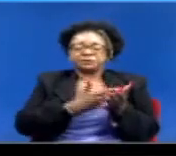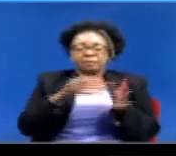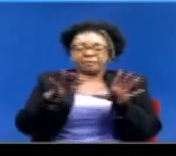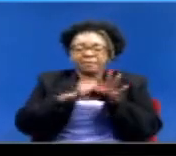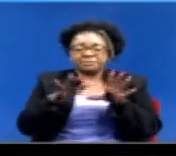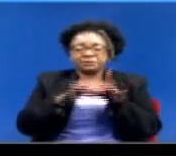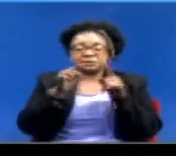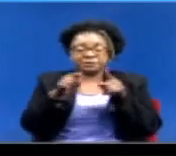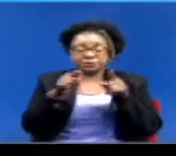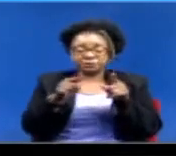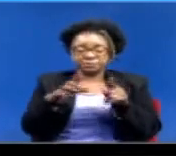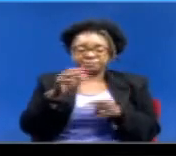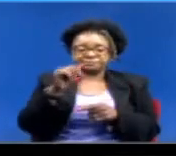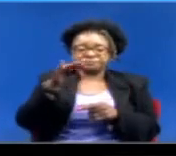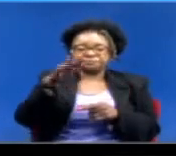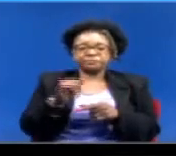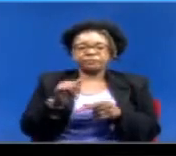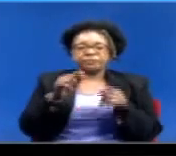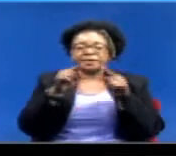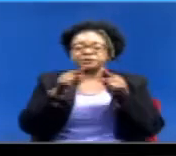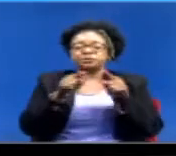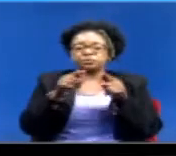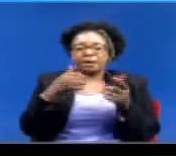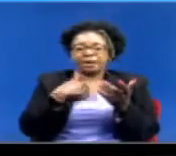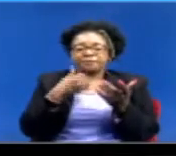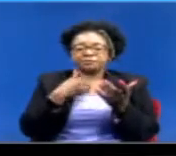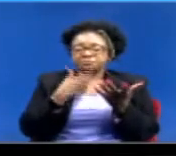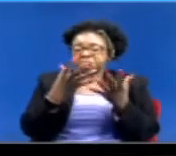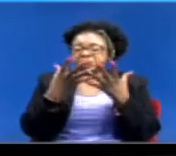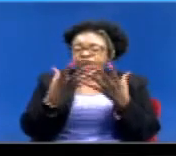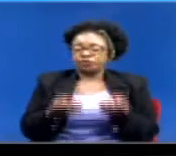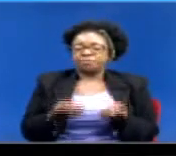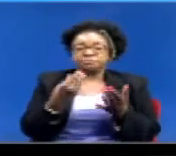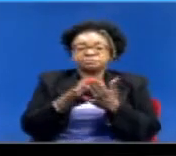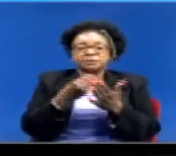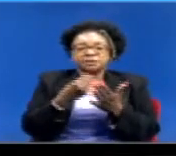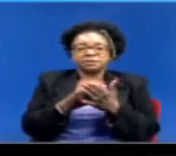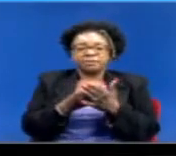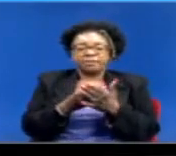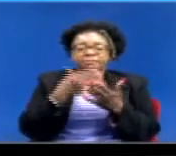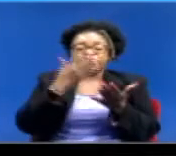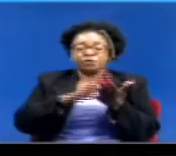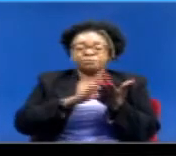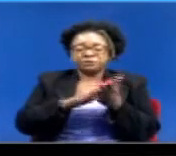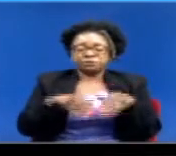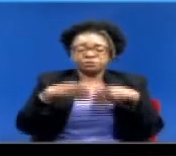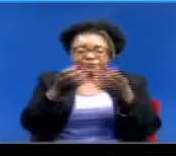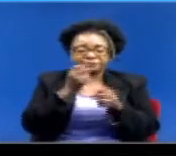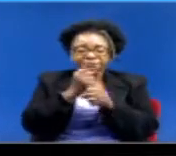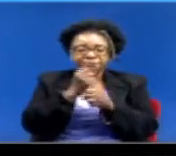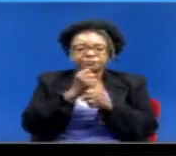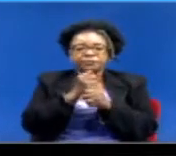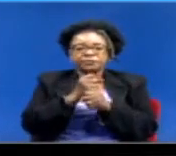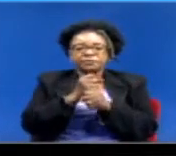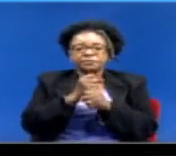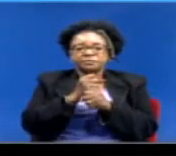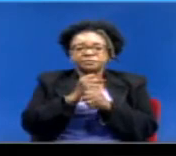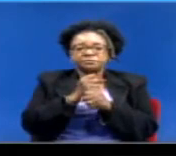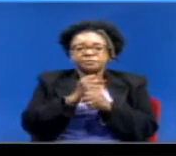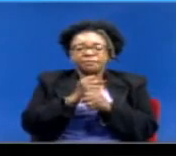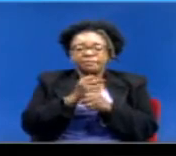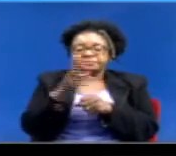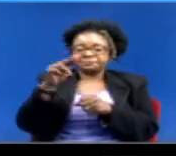agency has been accused of defrauding job seekers of their money by promising to give them lucrative jobs in the Gulf. Here now is